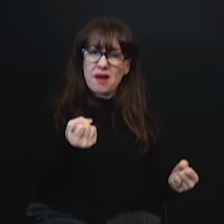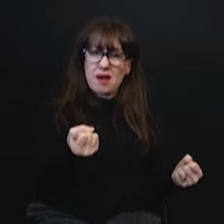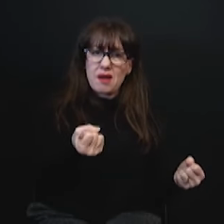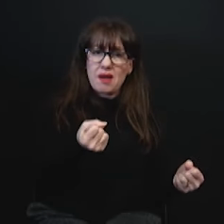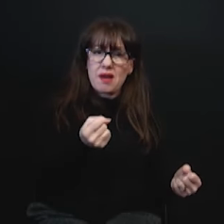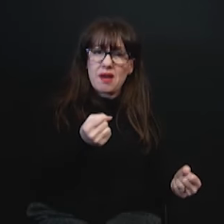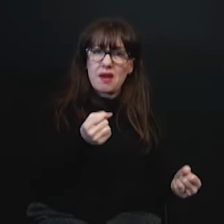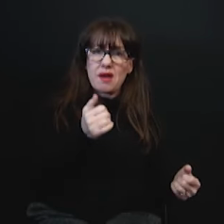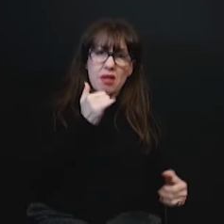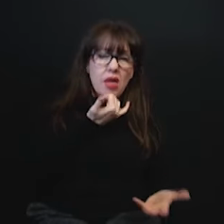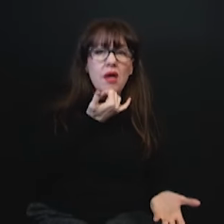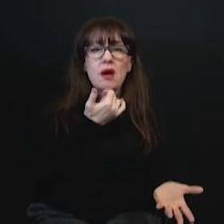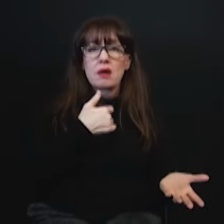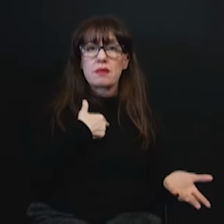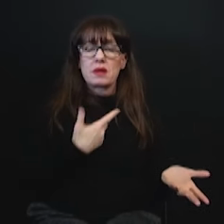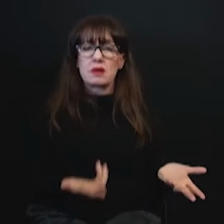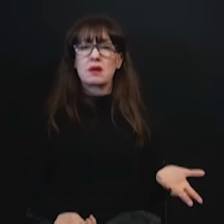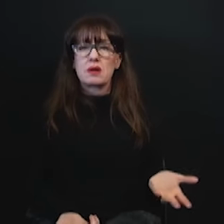way.